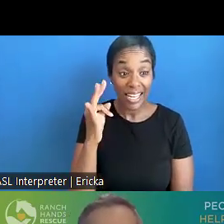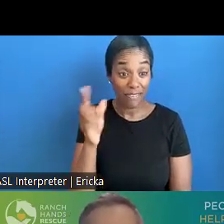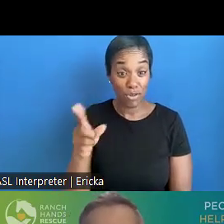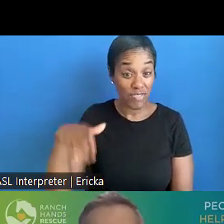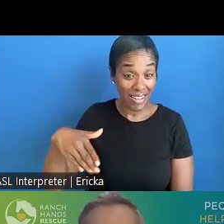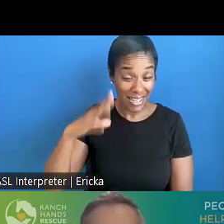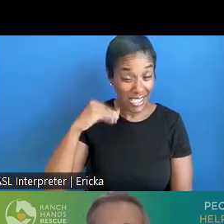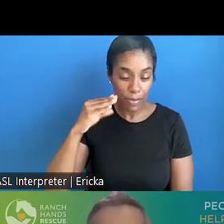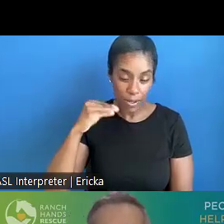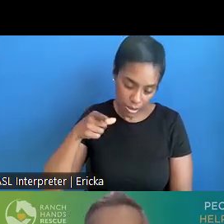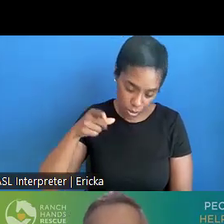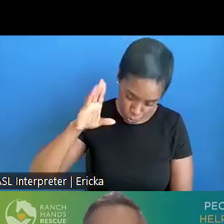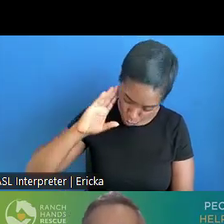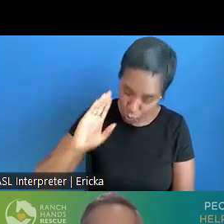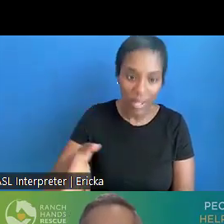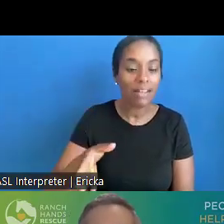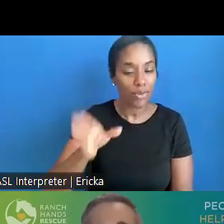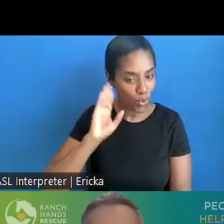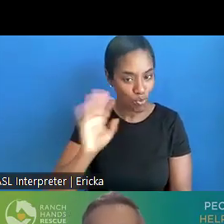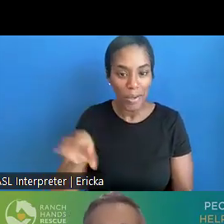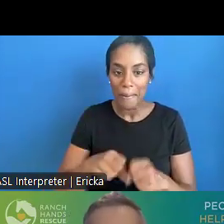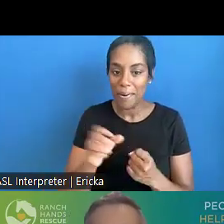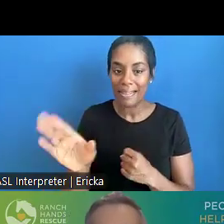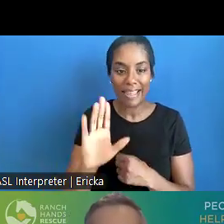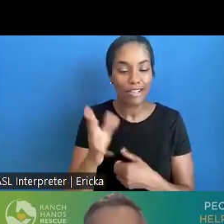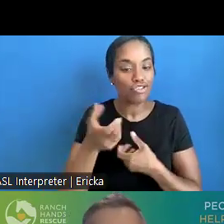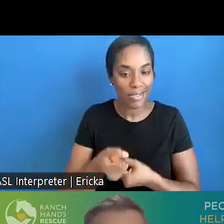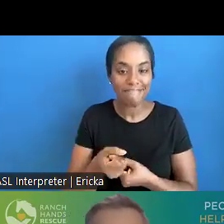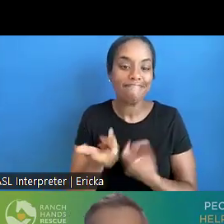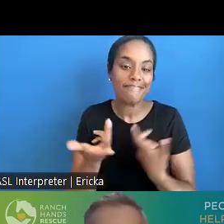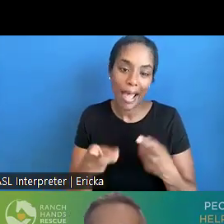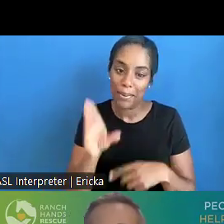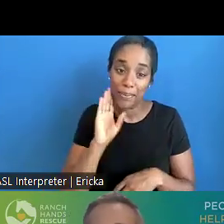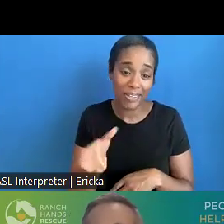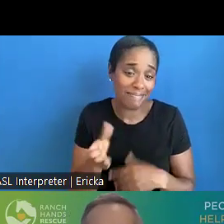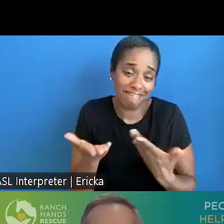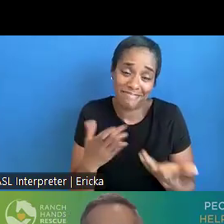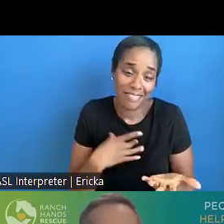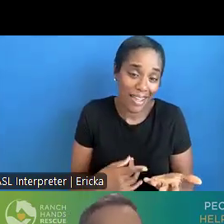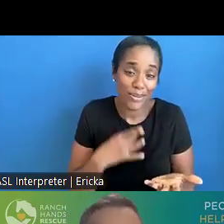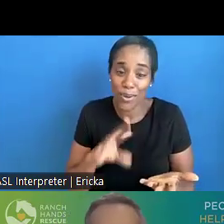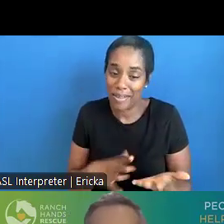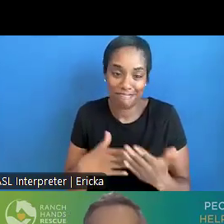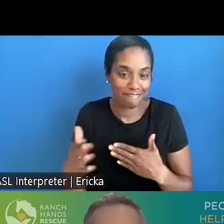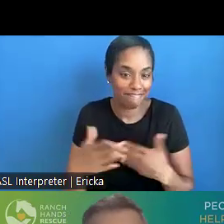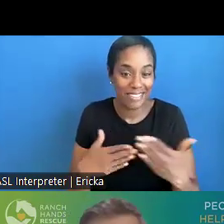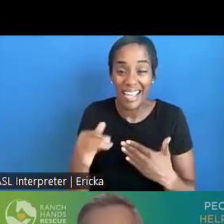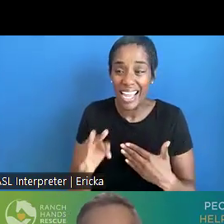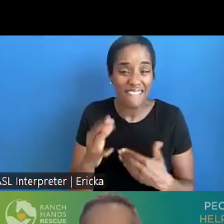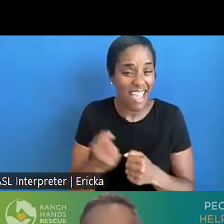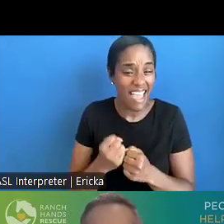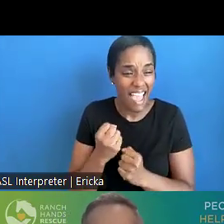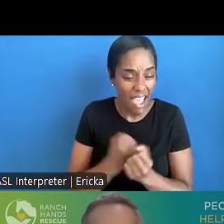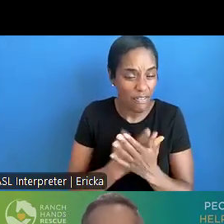at some point. You will break their trust. That is going to happen, whether you like it or not. Even if you do everything right, it's still going to